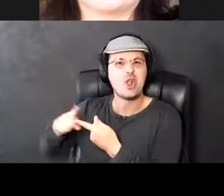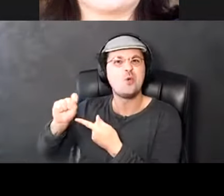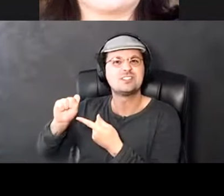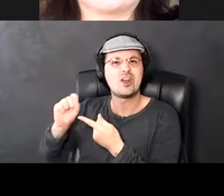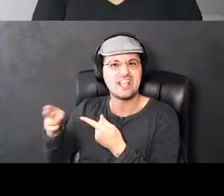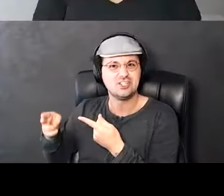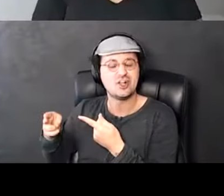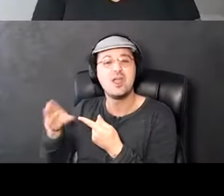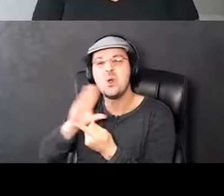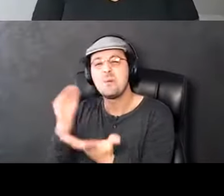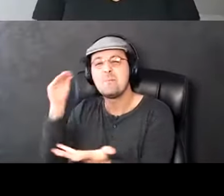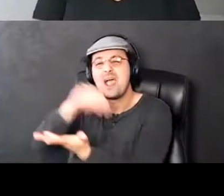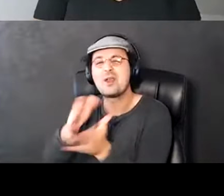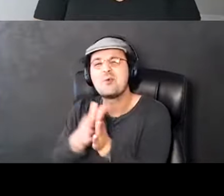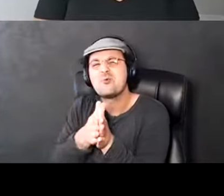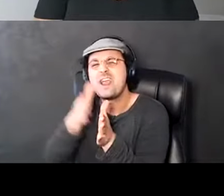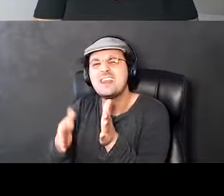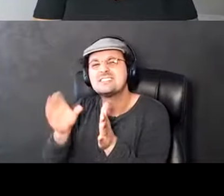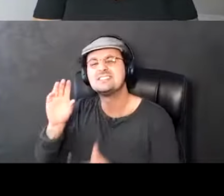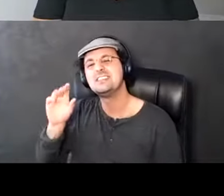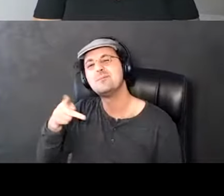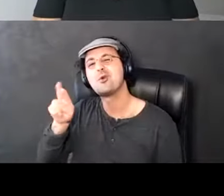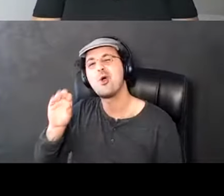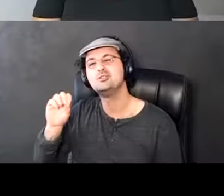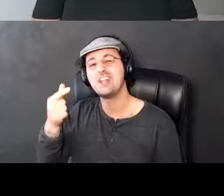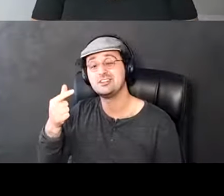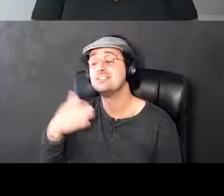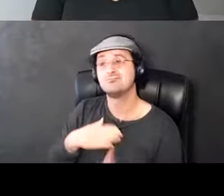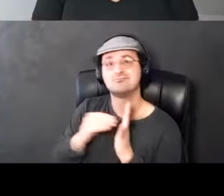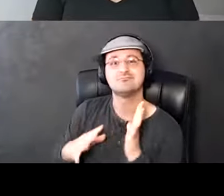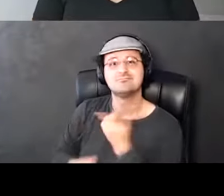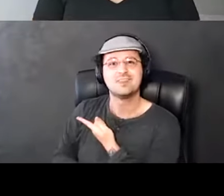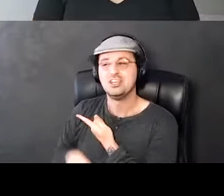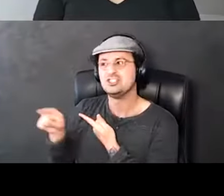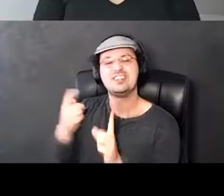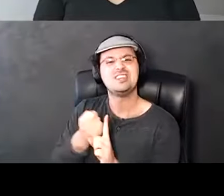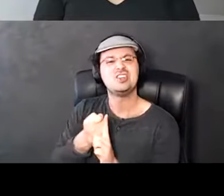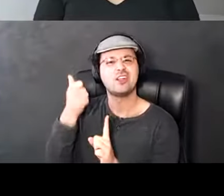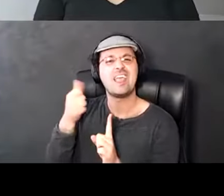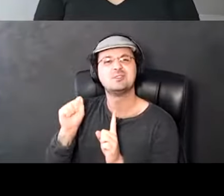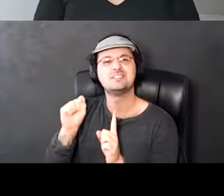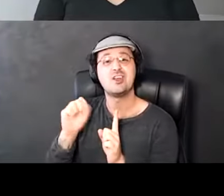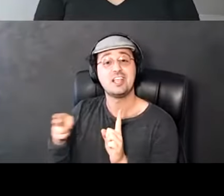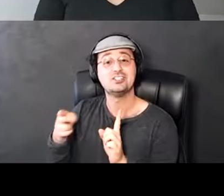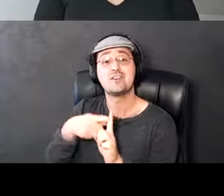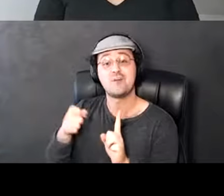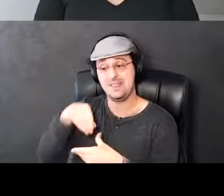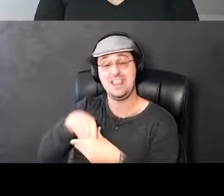to these progenitors up here. And so Caitlin knocked out sonic hedgehog from these